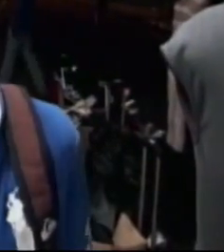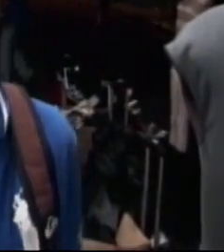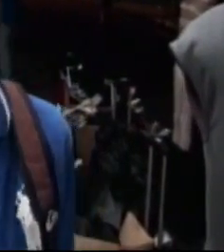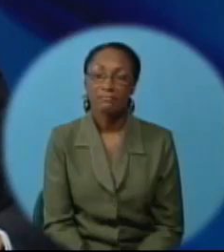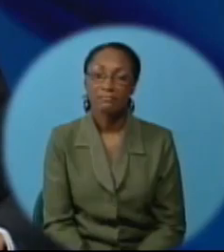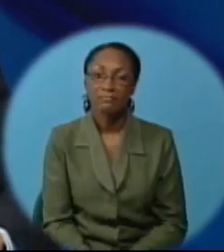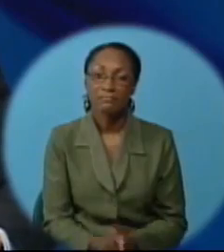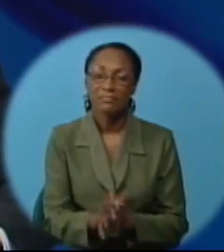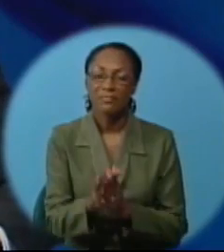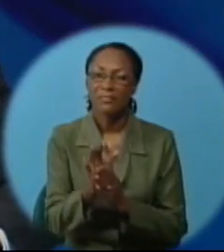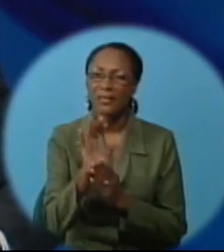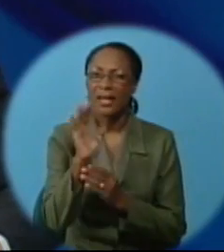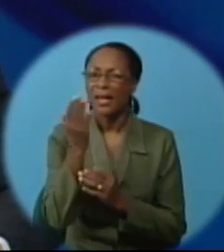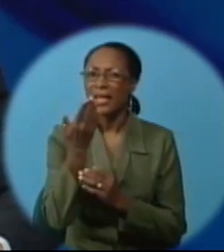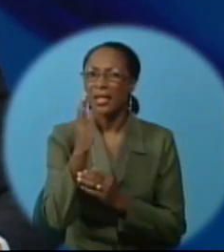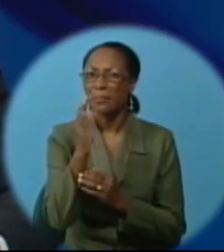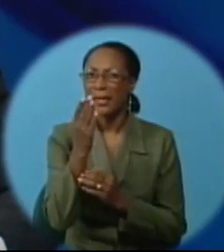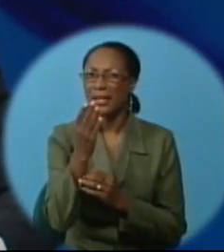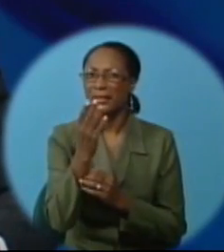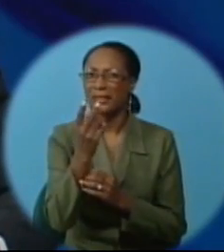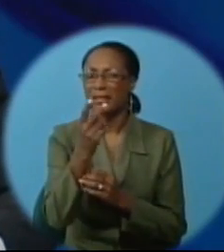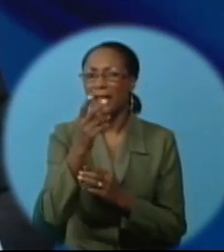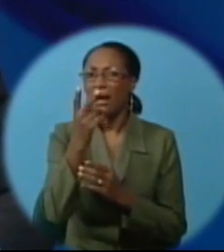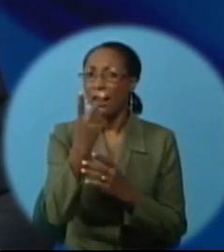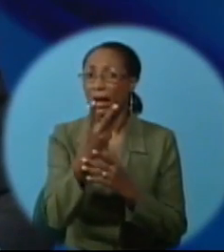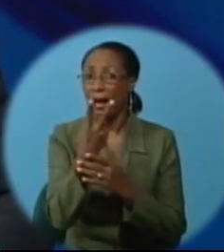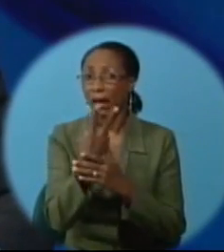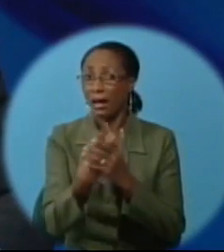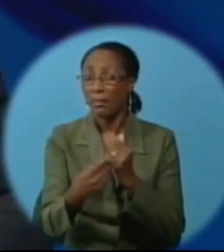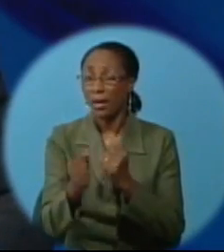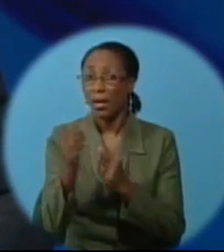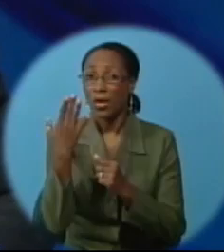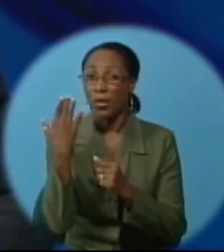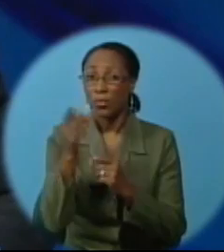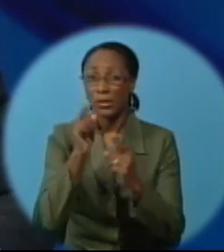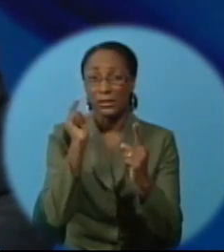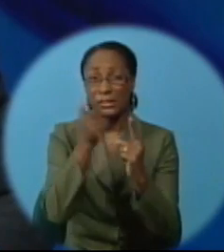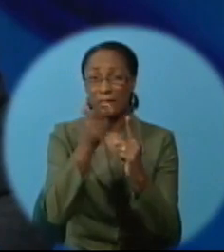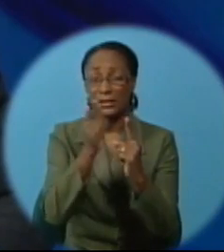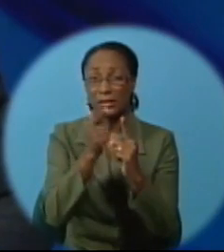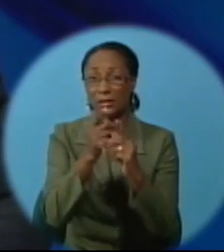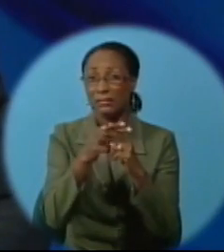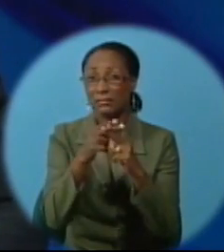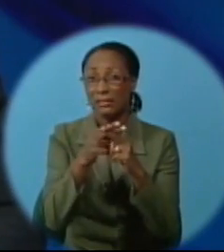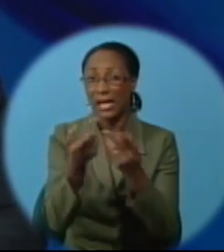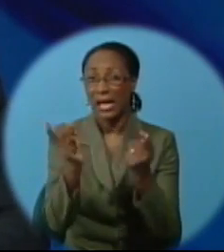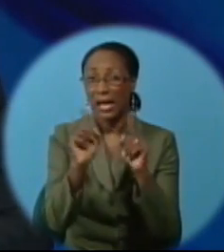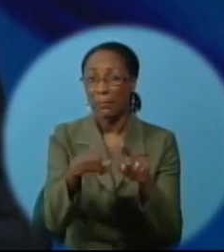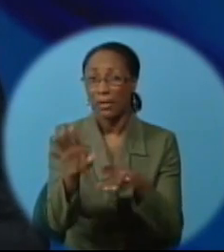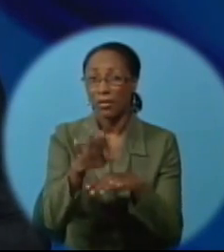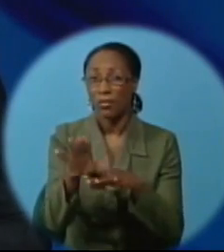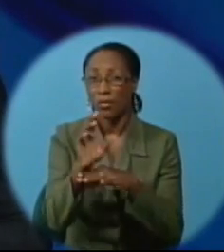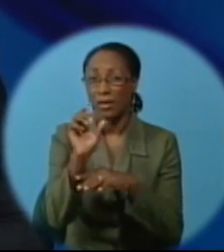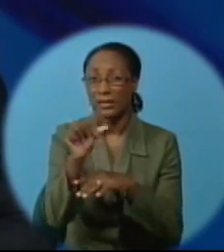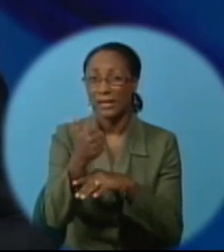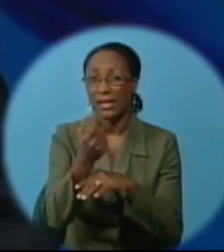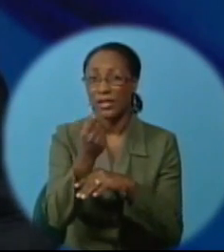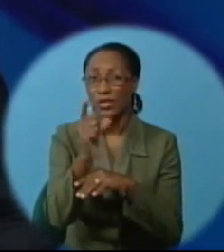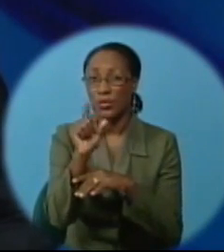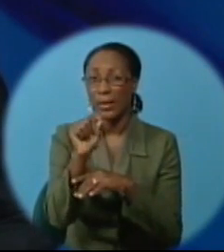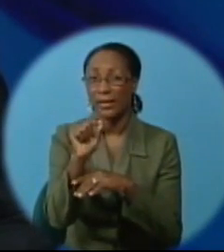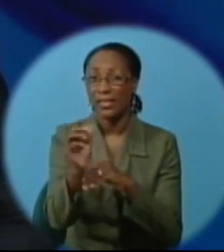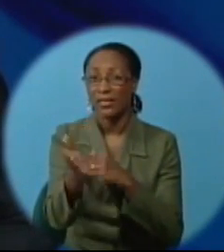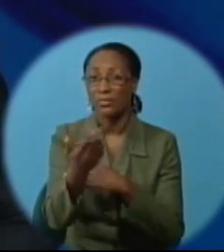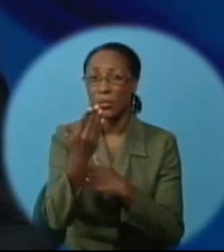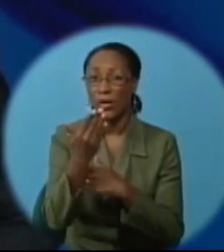now. It appears that a couple was the target of the latest shooting incident, which occurred around 10:20 this morning